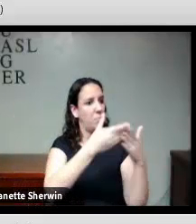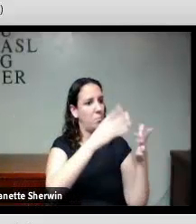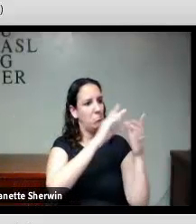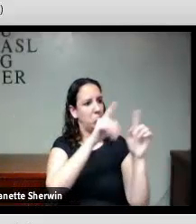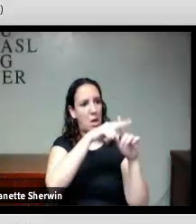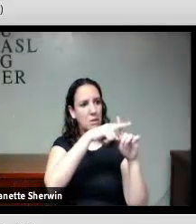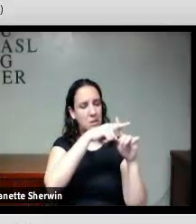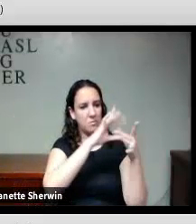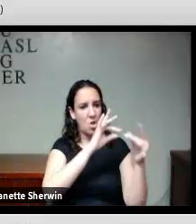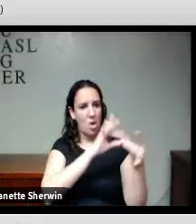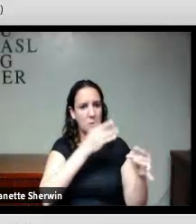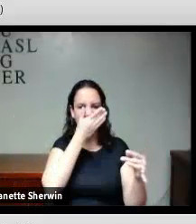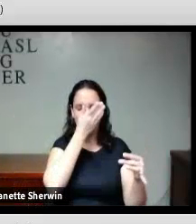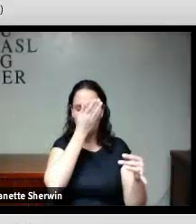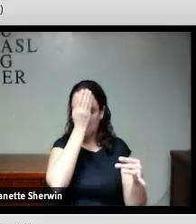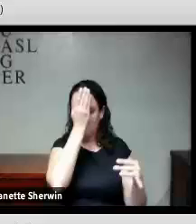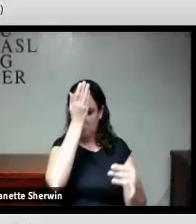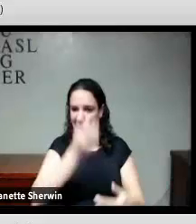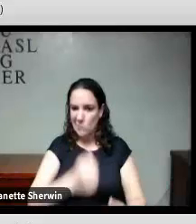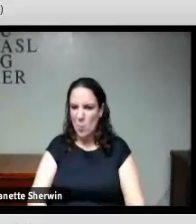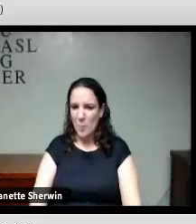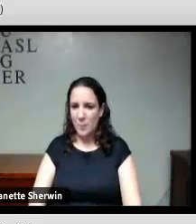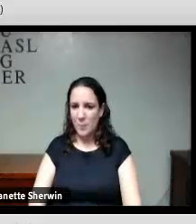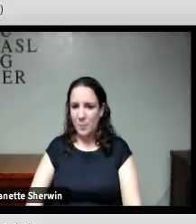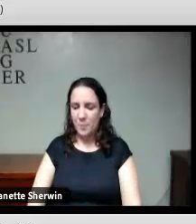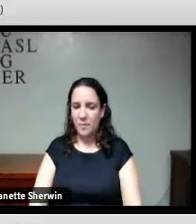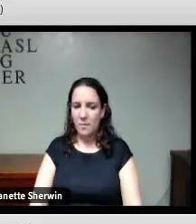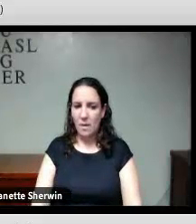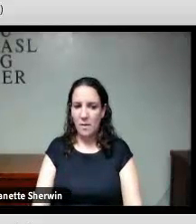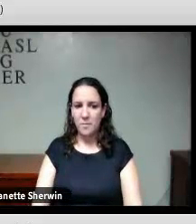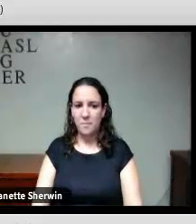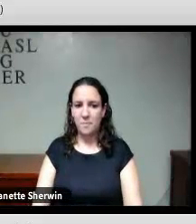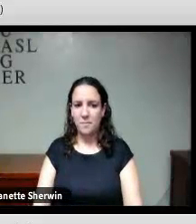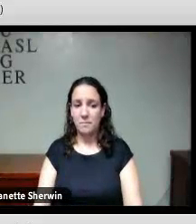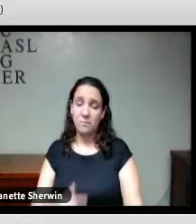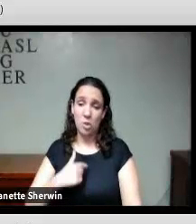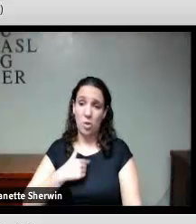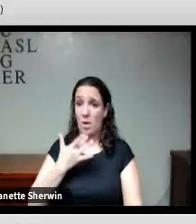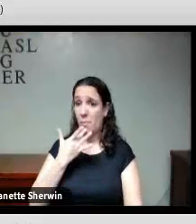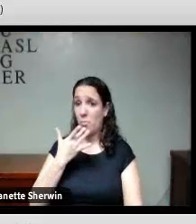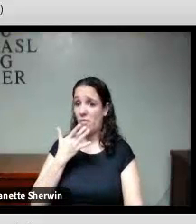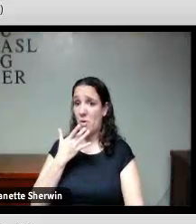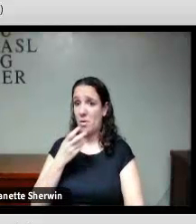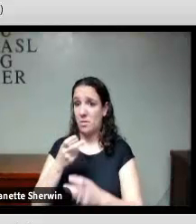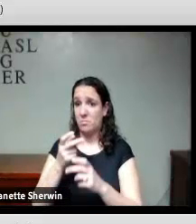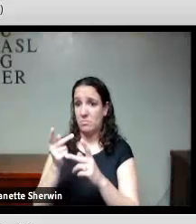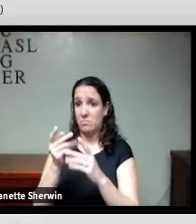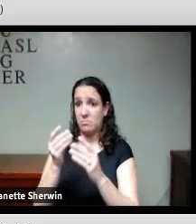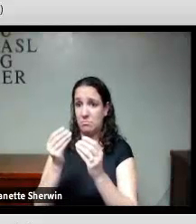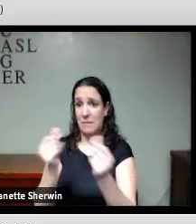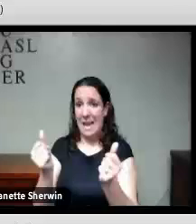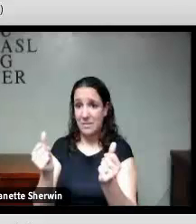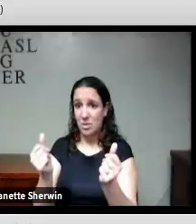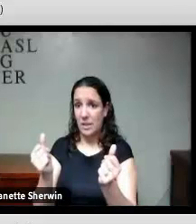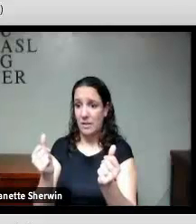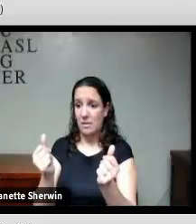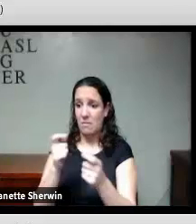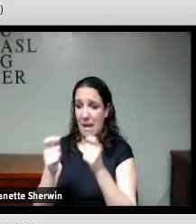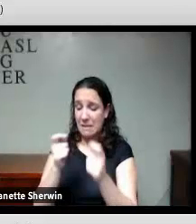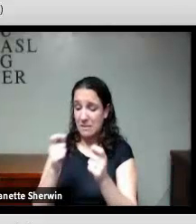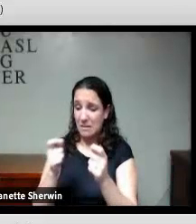if I get the chance to de-escalate that during a workshop, I would much prefer that, because I don't know how to resolve that person's